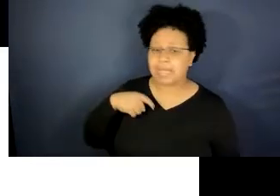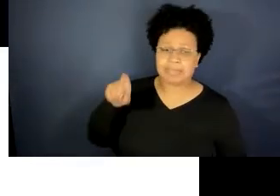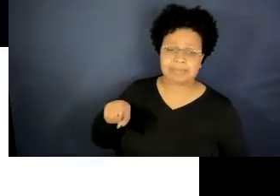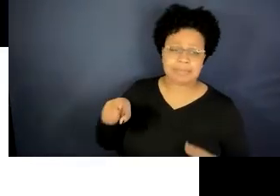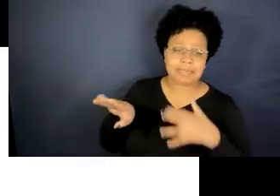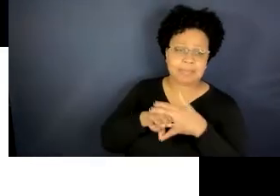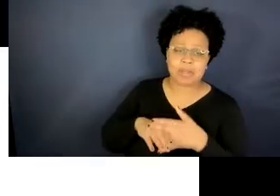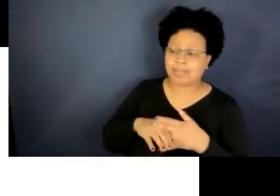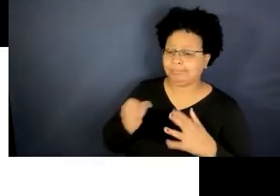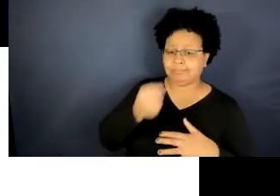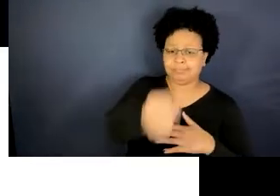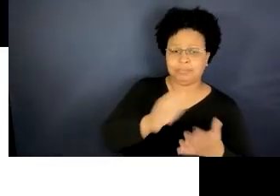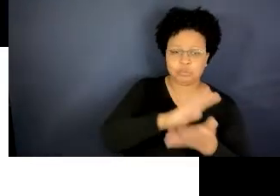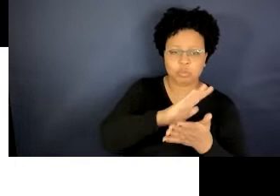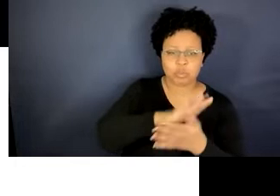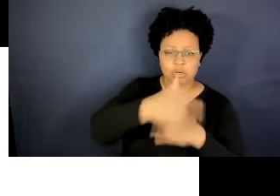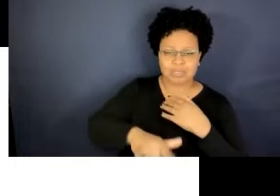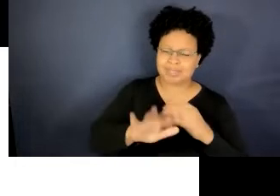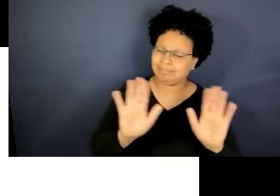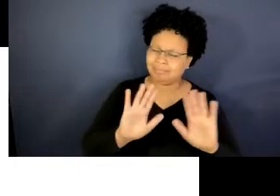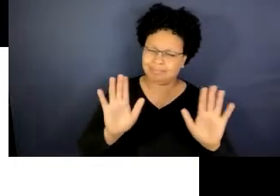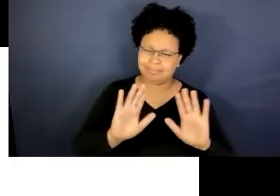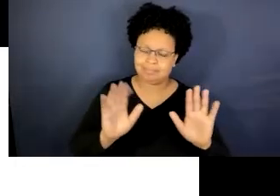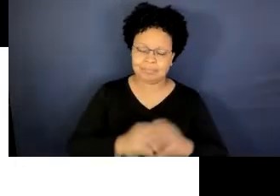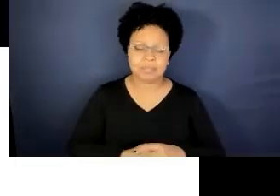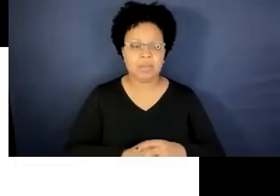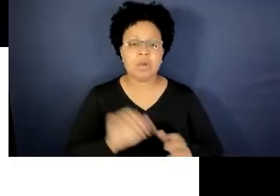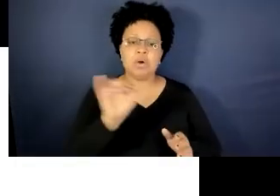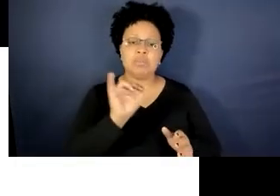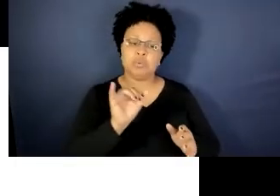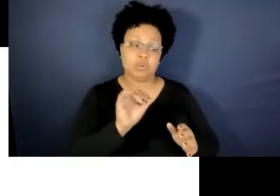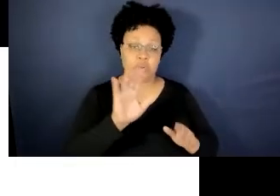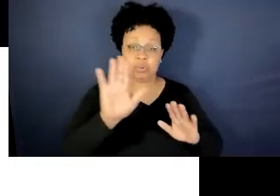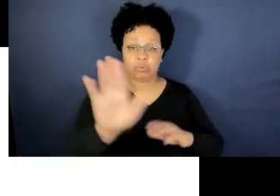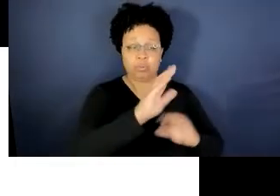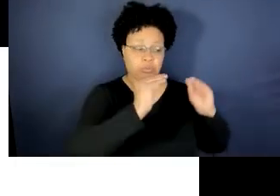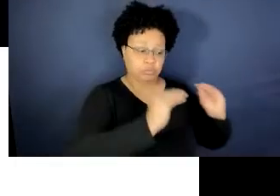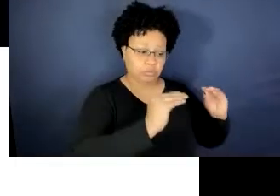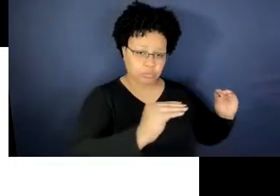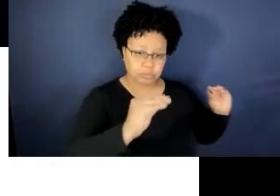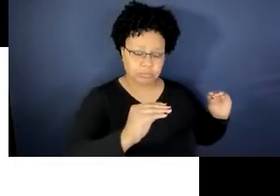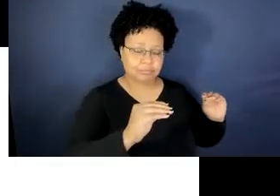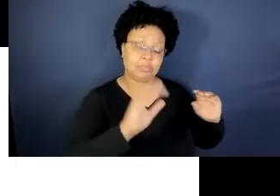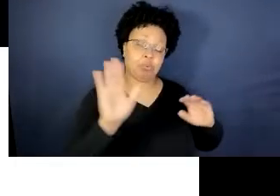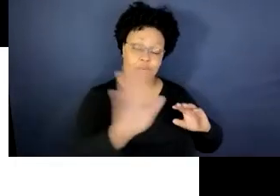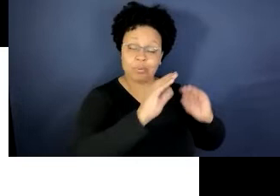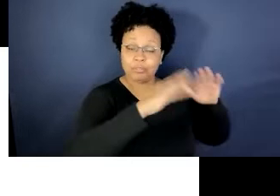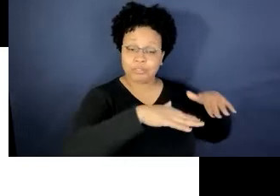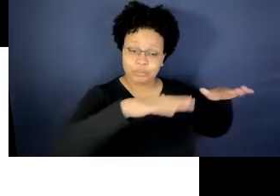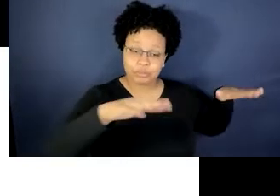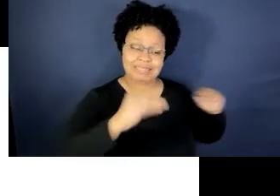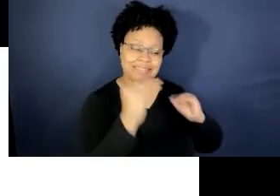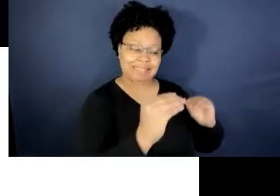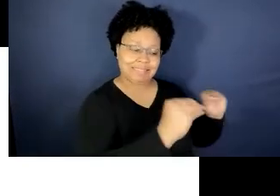then the other thing is we want to make sure we teach our children how to regulate. When we teach our children how to regulate their